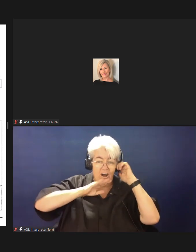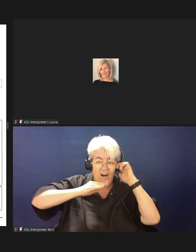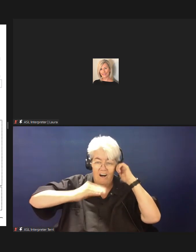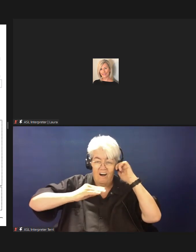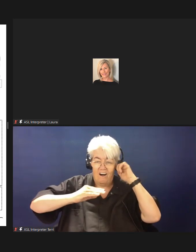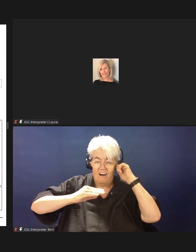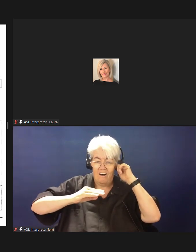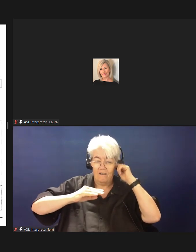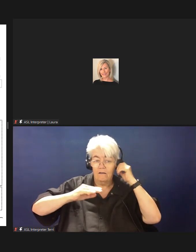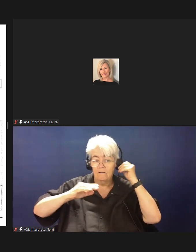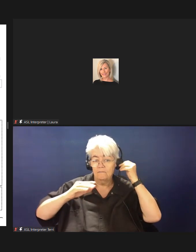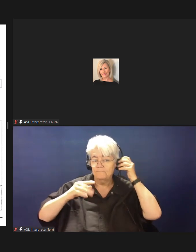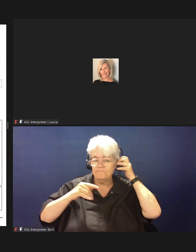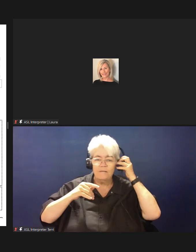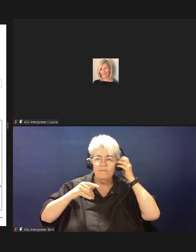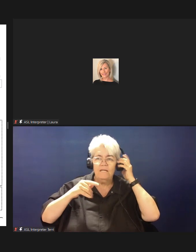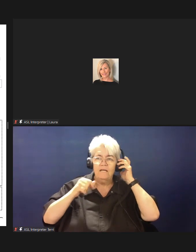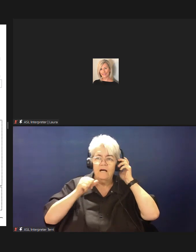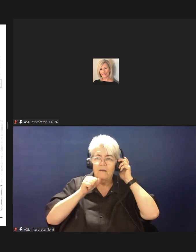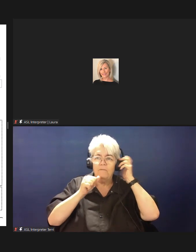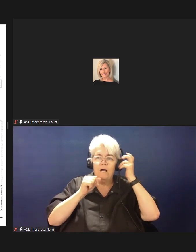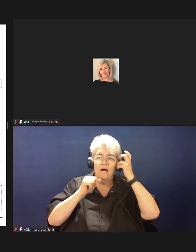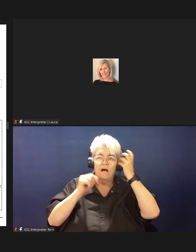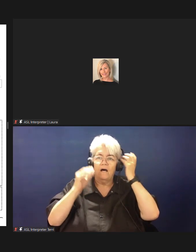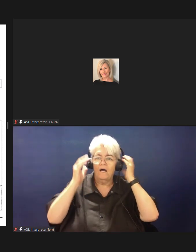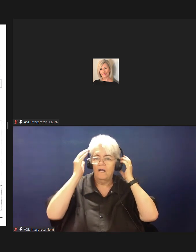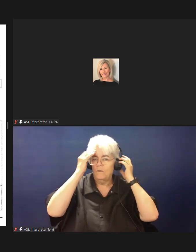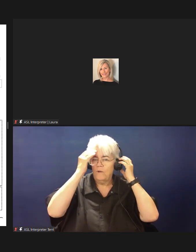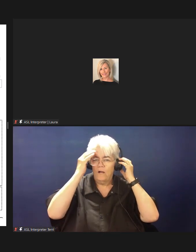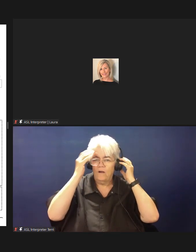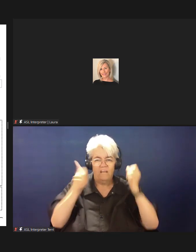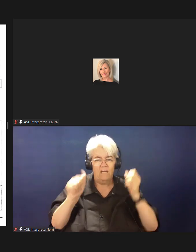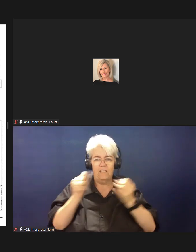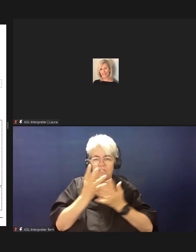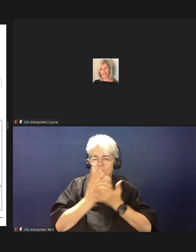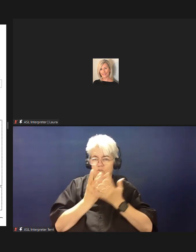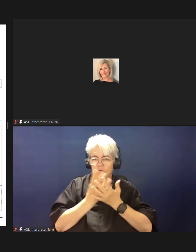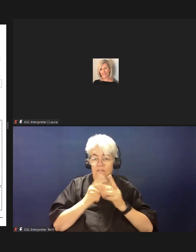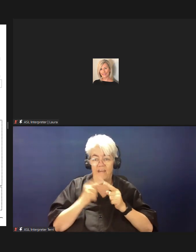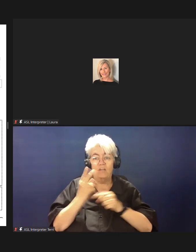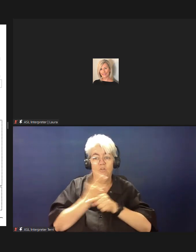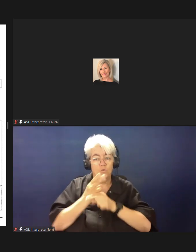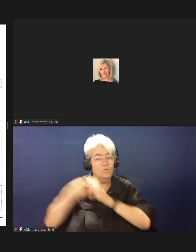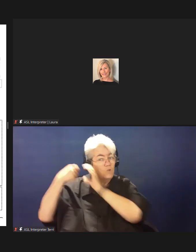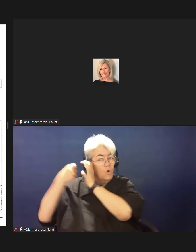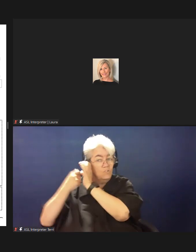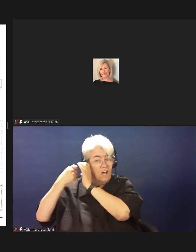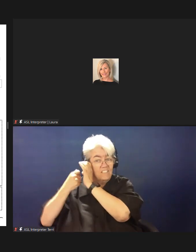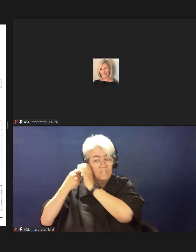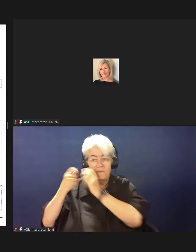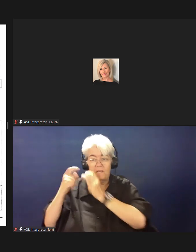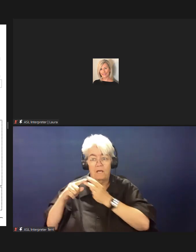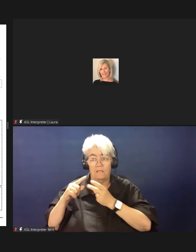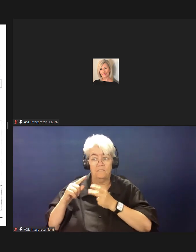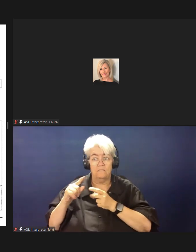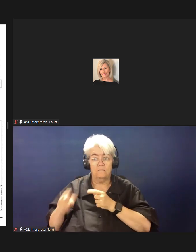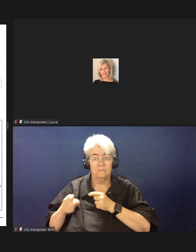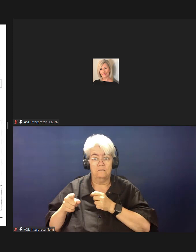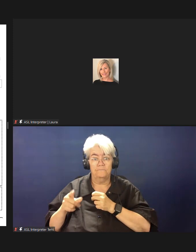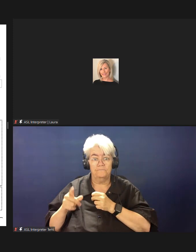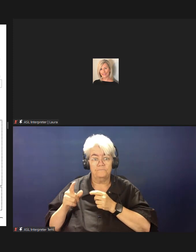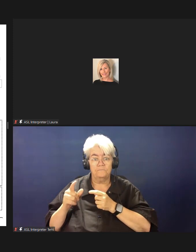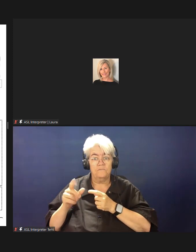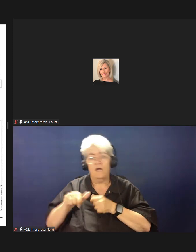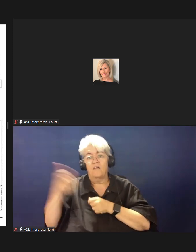I'm not aware of any screening programs, are you, William, that have actually integrated otoscopy unless it's used by